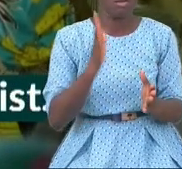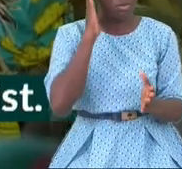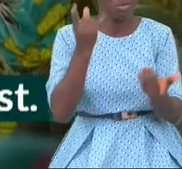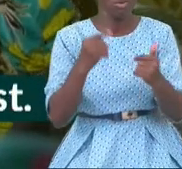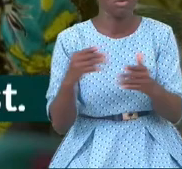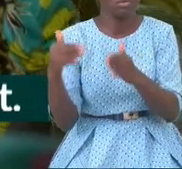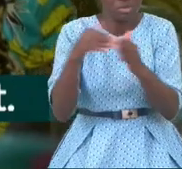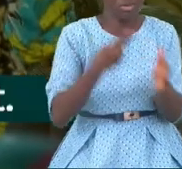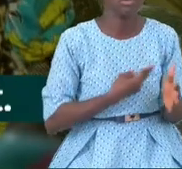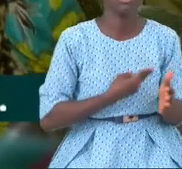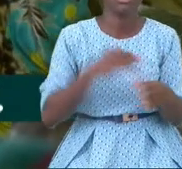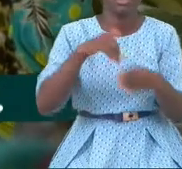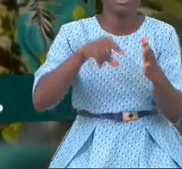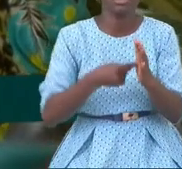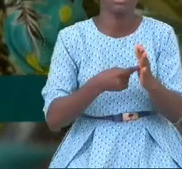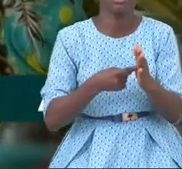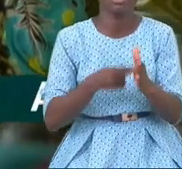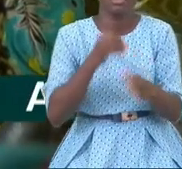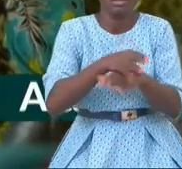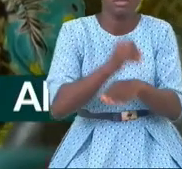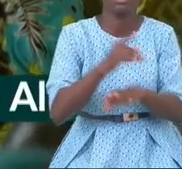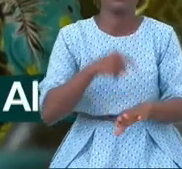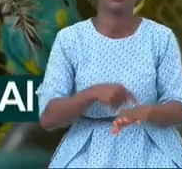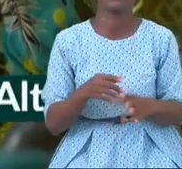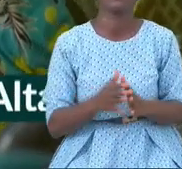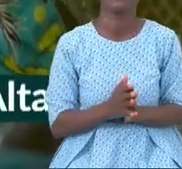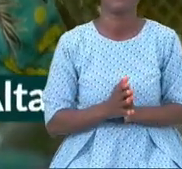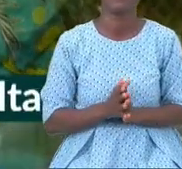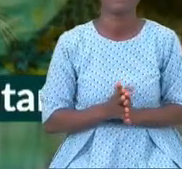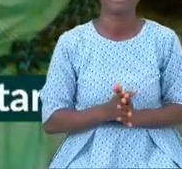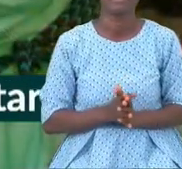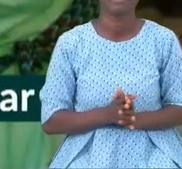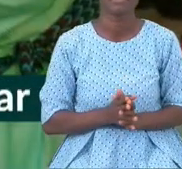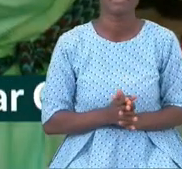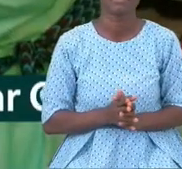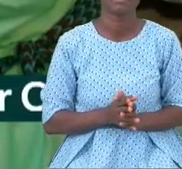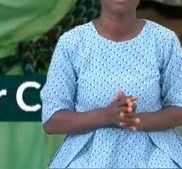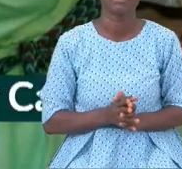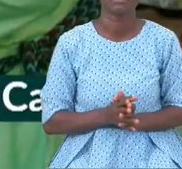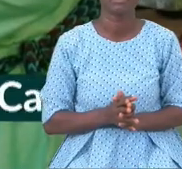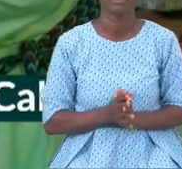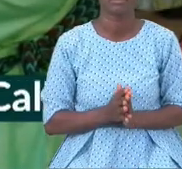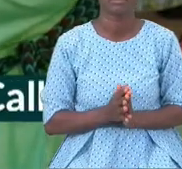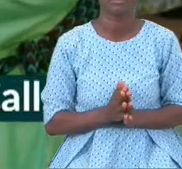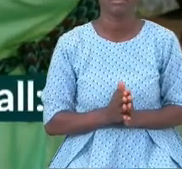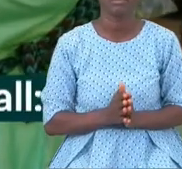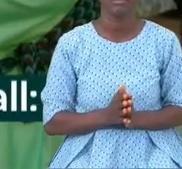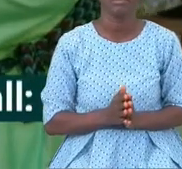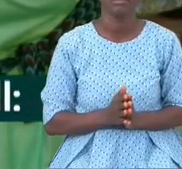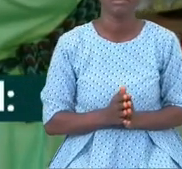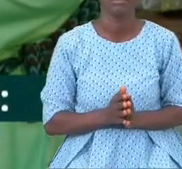Counselors, please go around, spread yourselves inside the crowd, to the